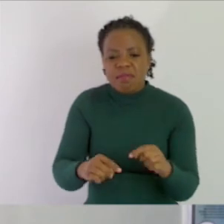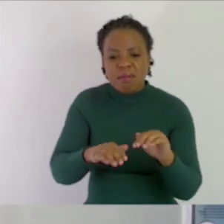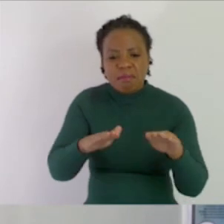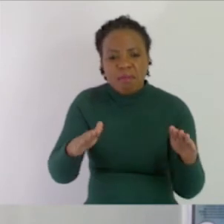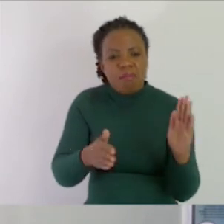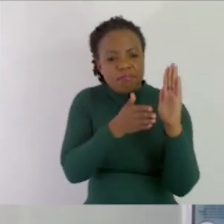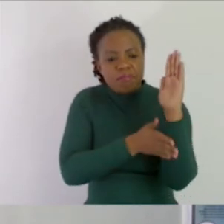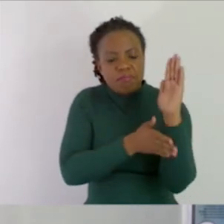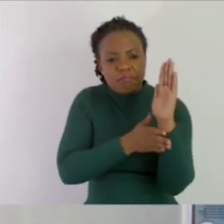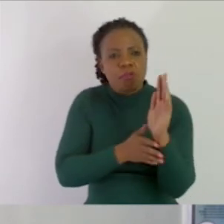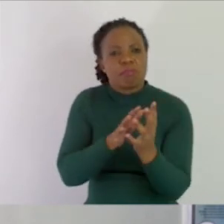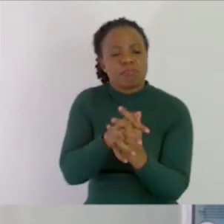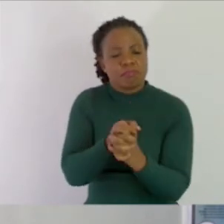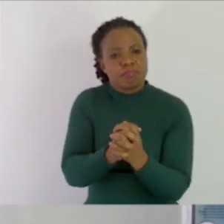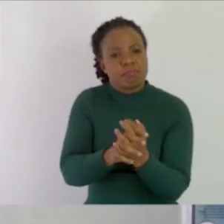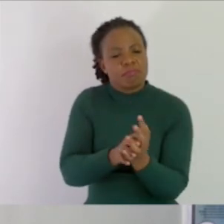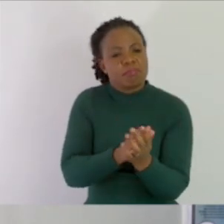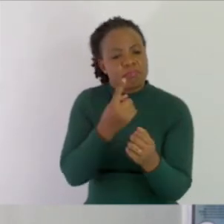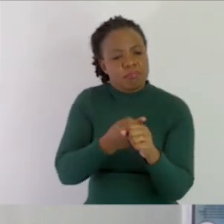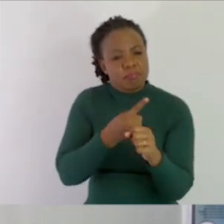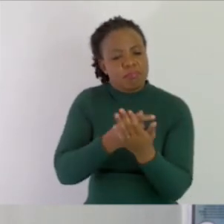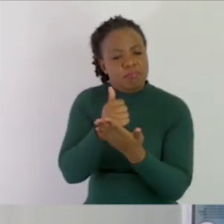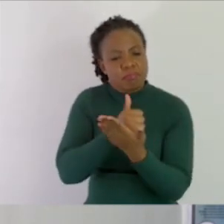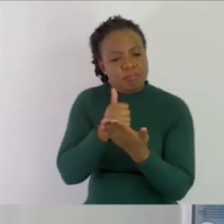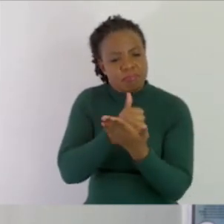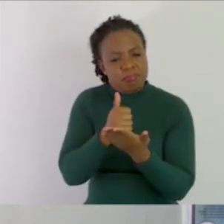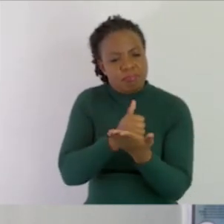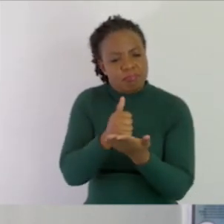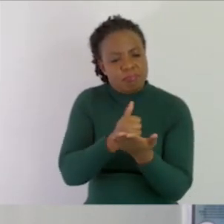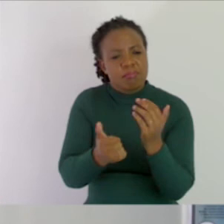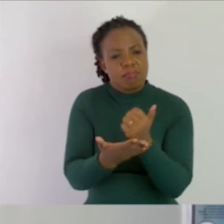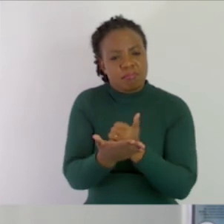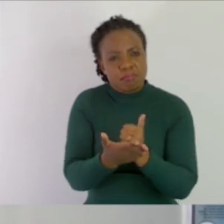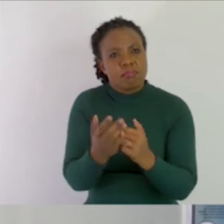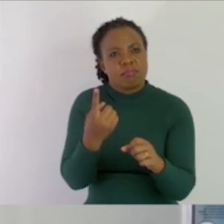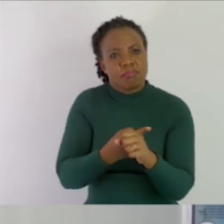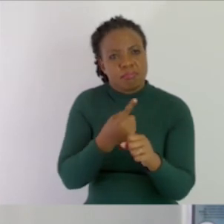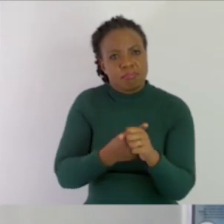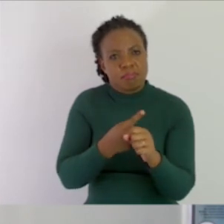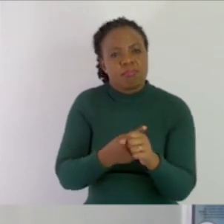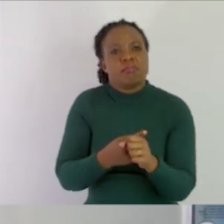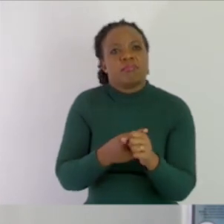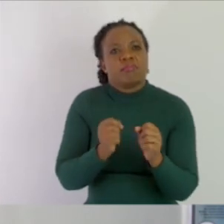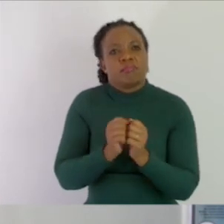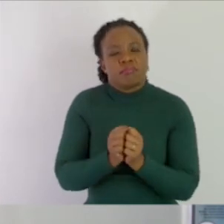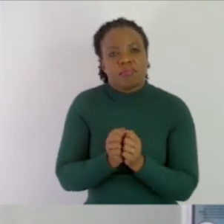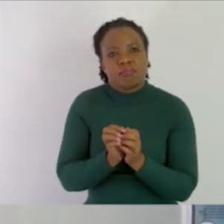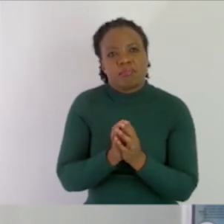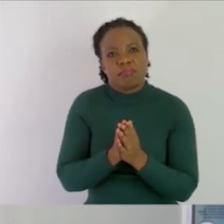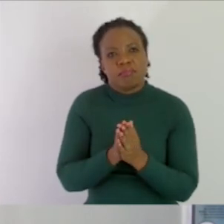we are touching each other. So we need to sanitize and kill this